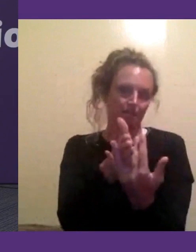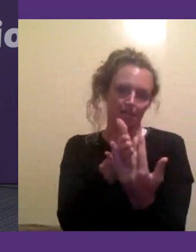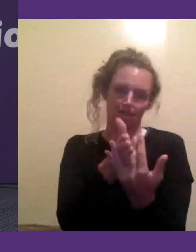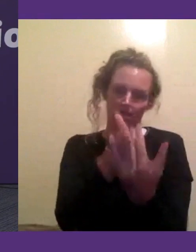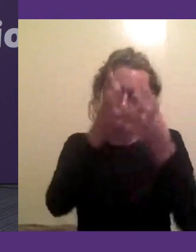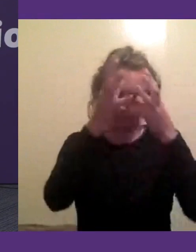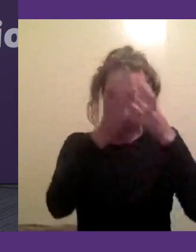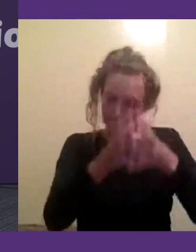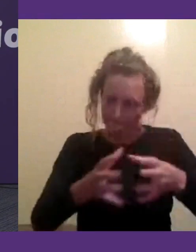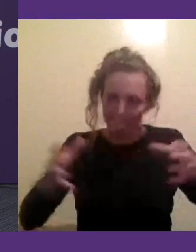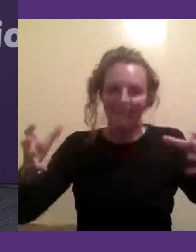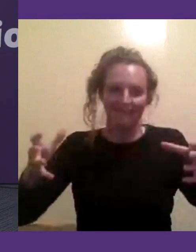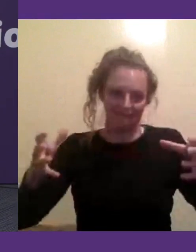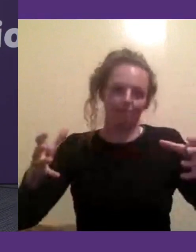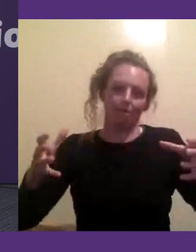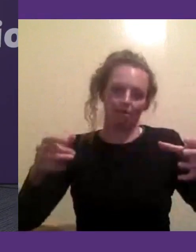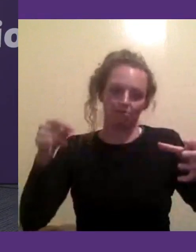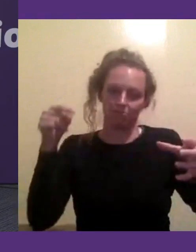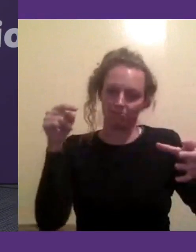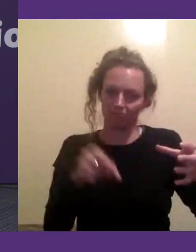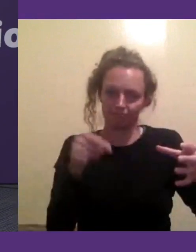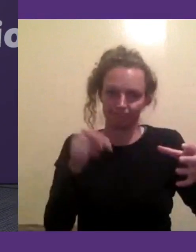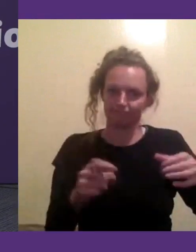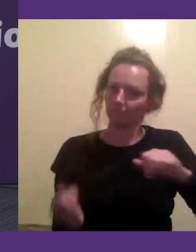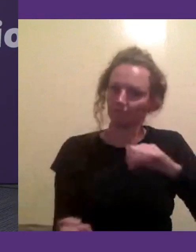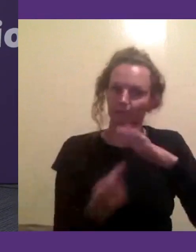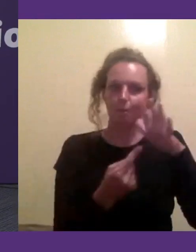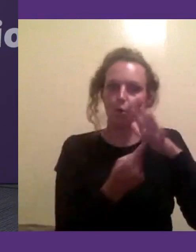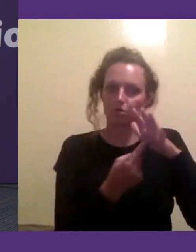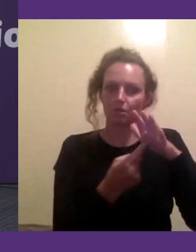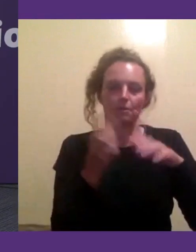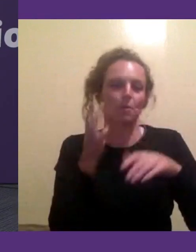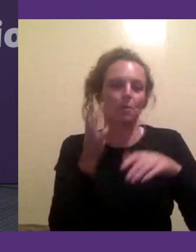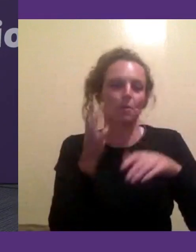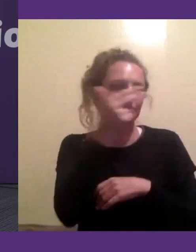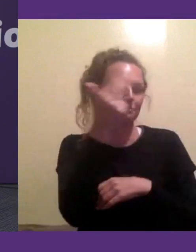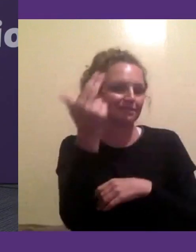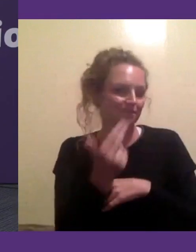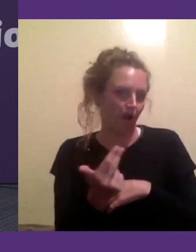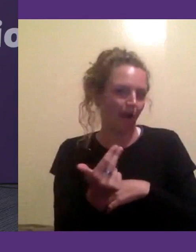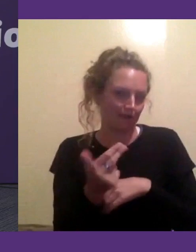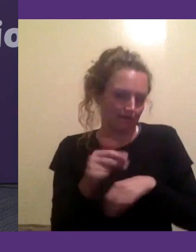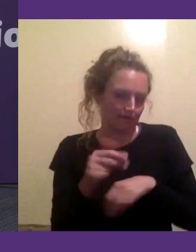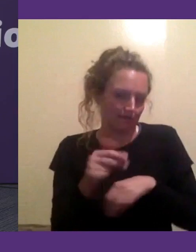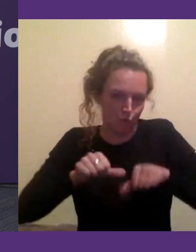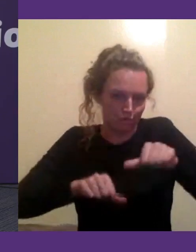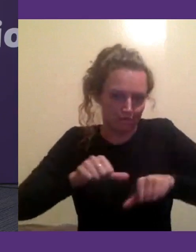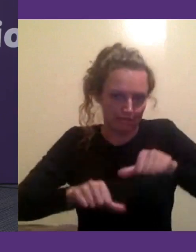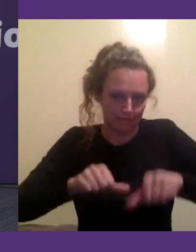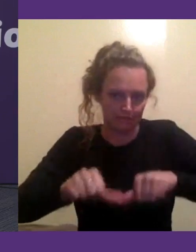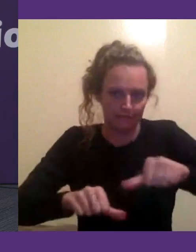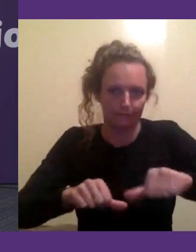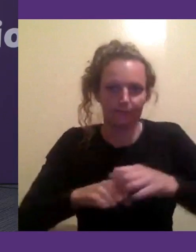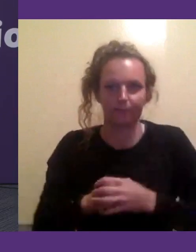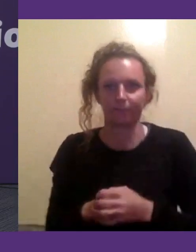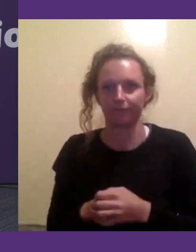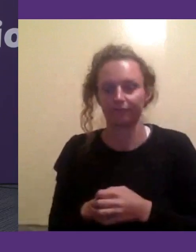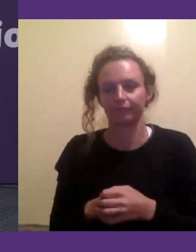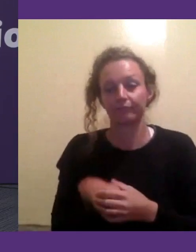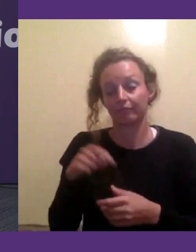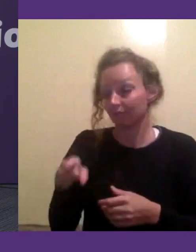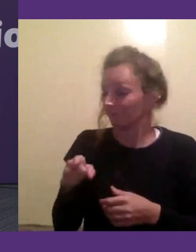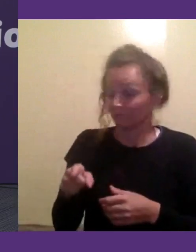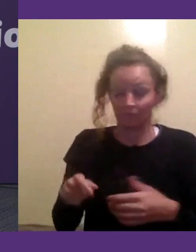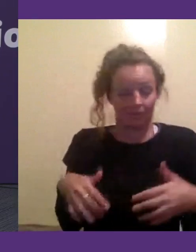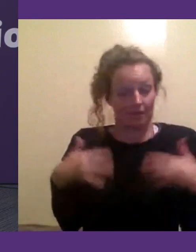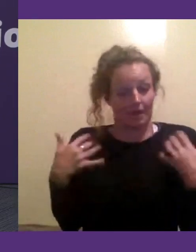yeah. Well, and we know we're all trying to work within WCAG, for example, all the time. All those sorts of guidelines. They're an amazing community effort to pull together